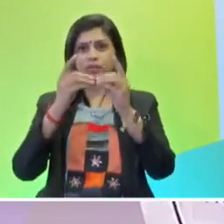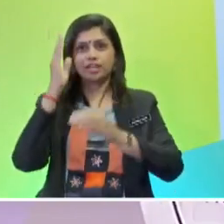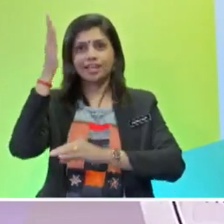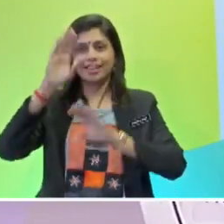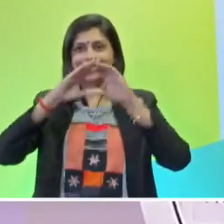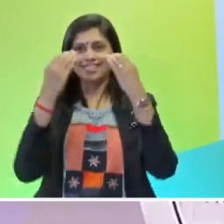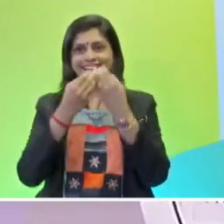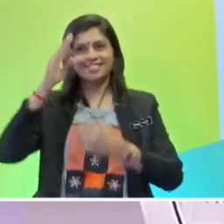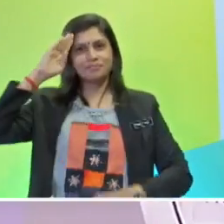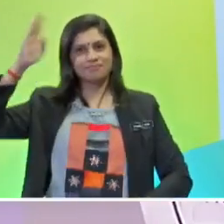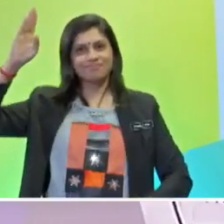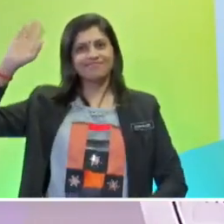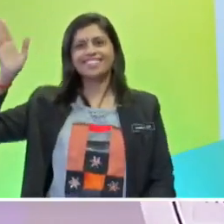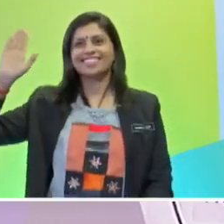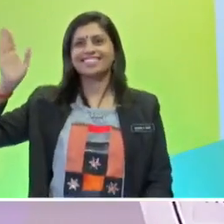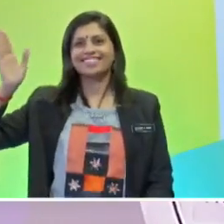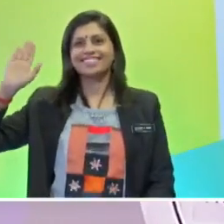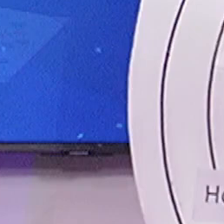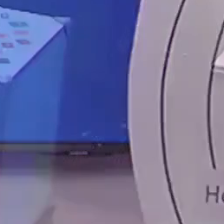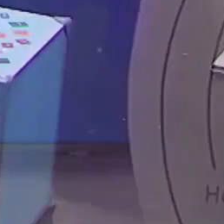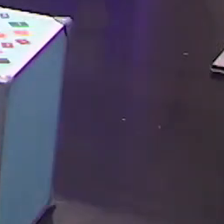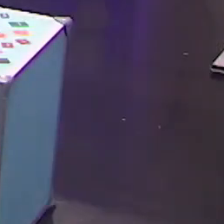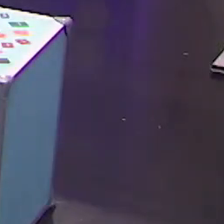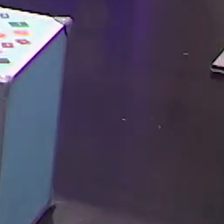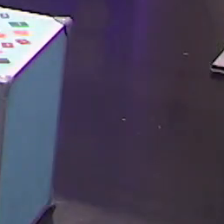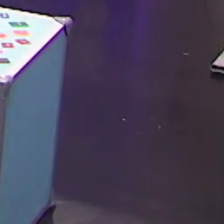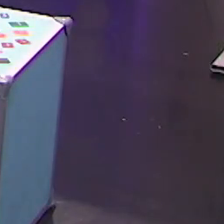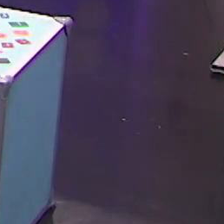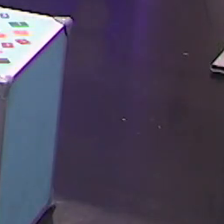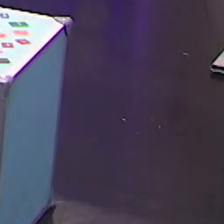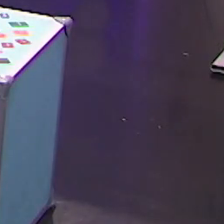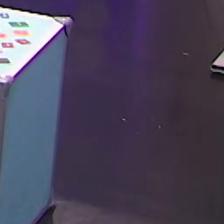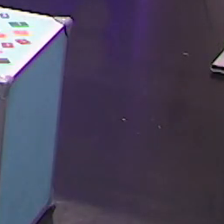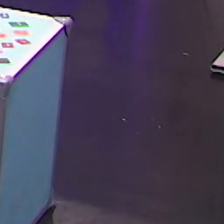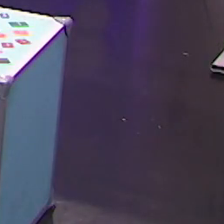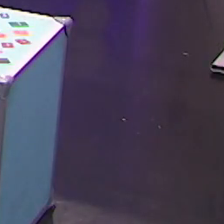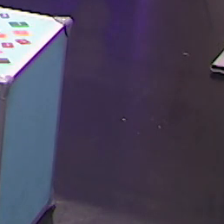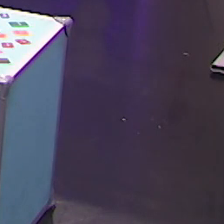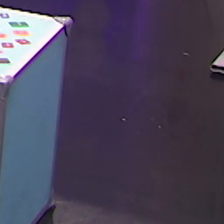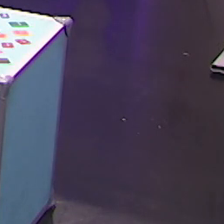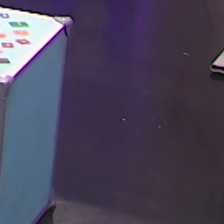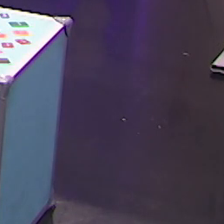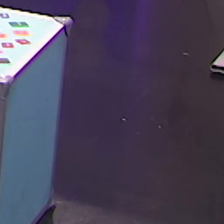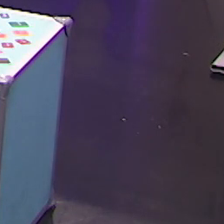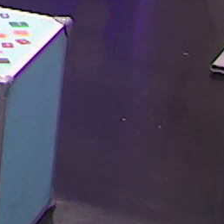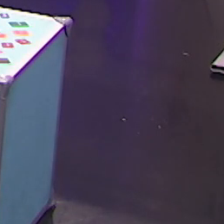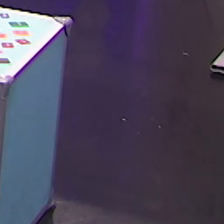care. Bye. Bye. You enjoy to sing, Sean? All right.